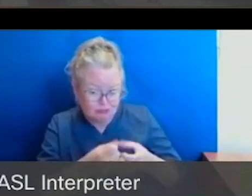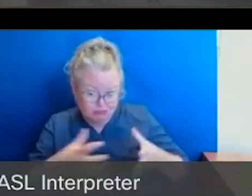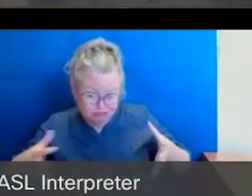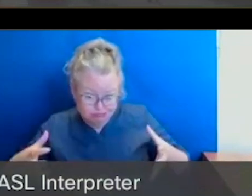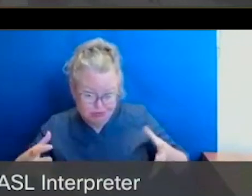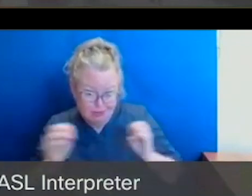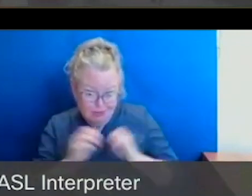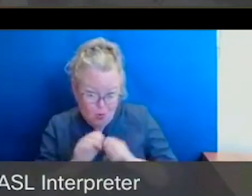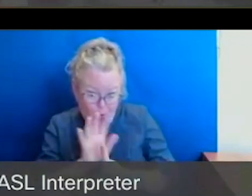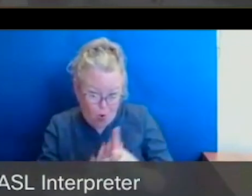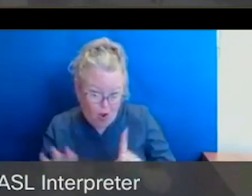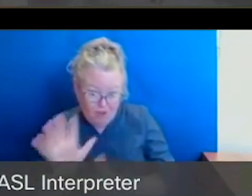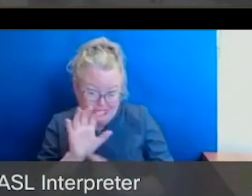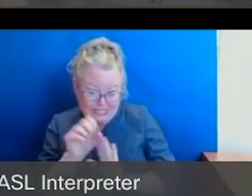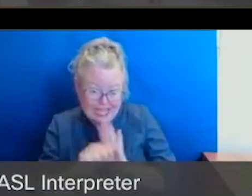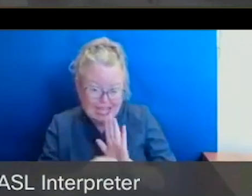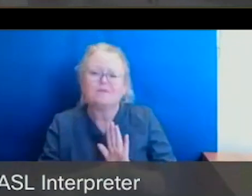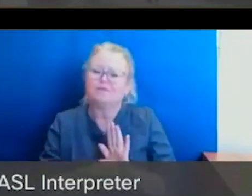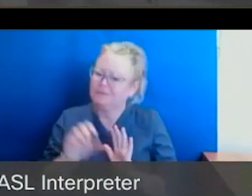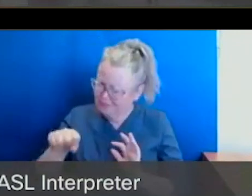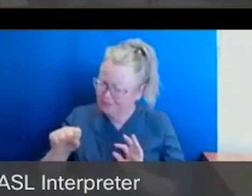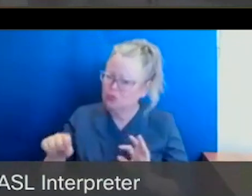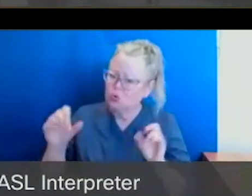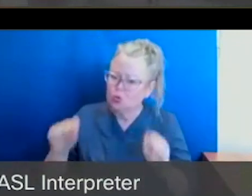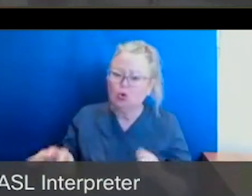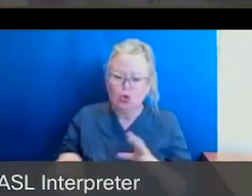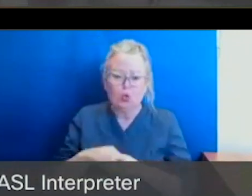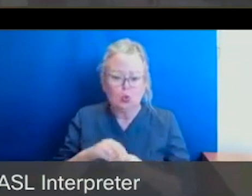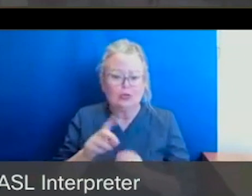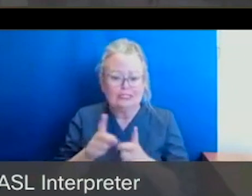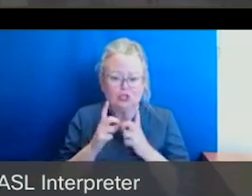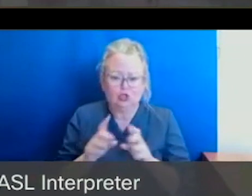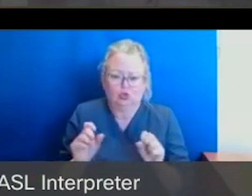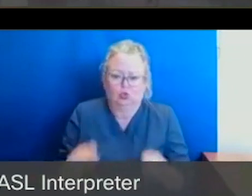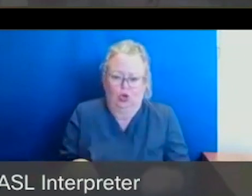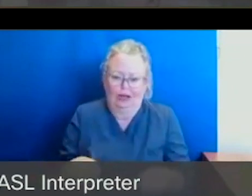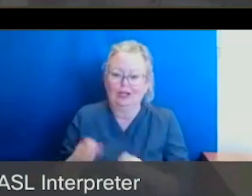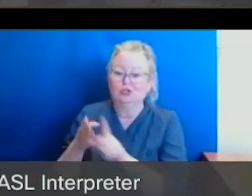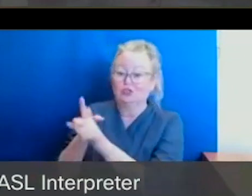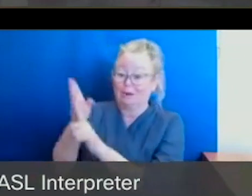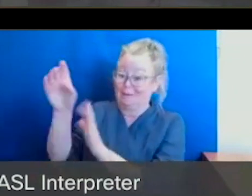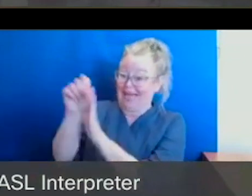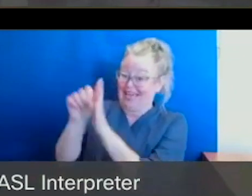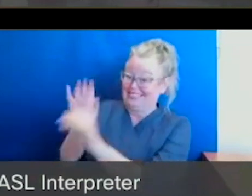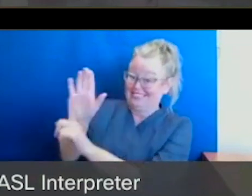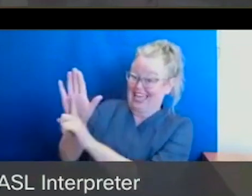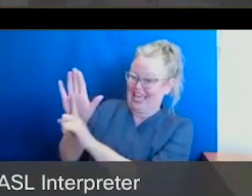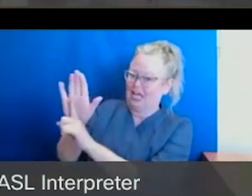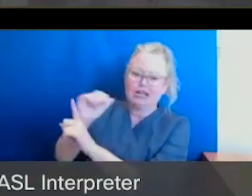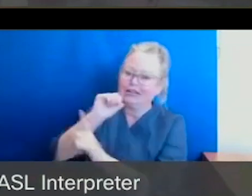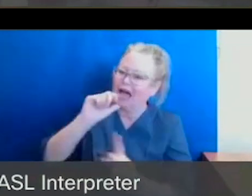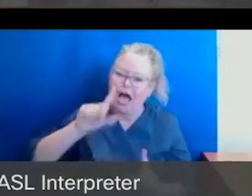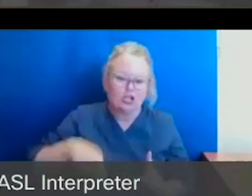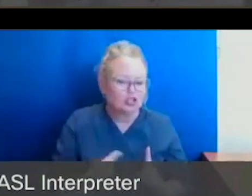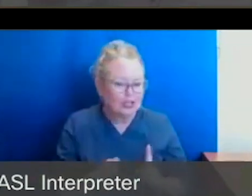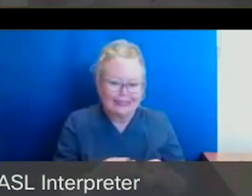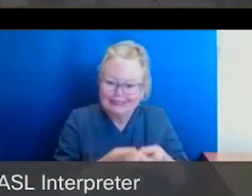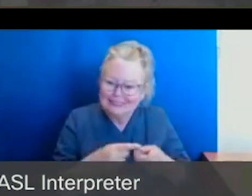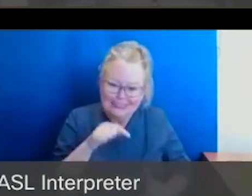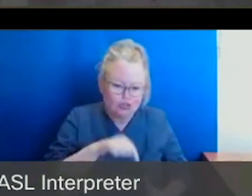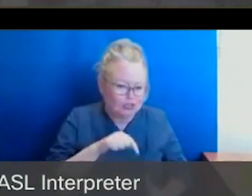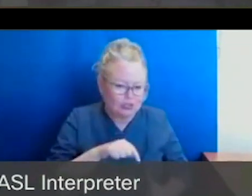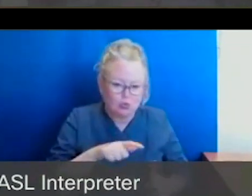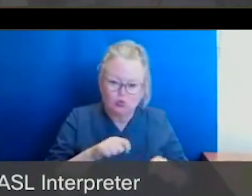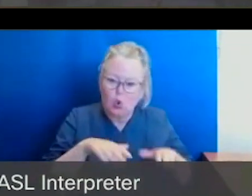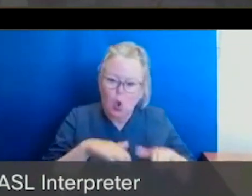local education agencies, to be involved in the study. That's how you could do it. You could not just have a partnership where